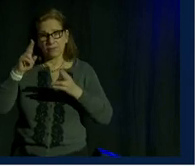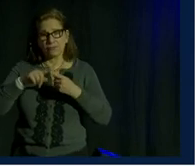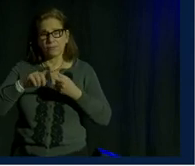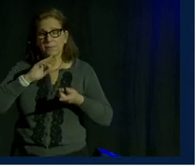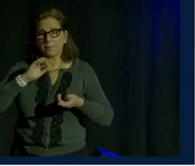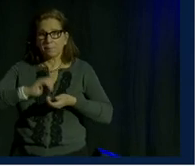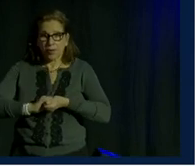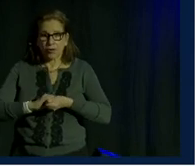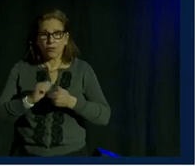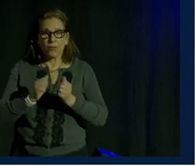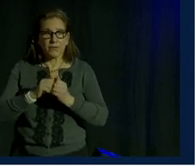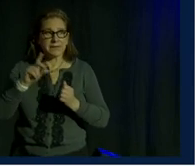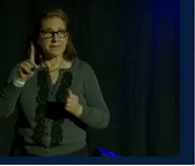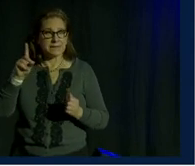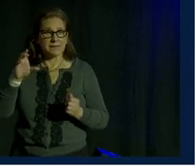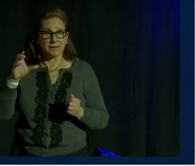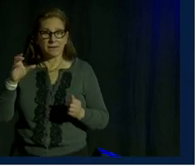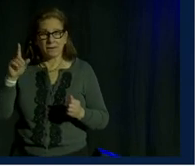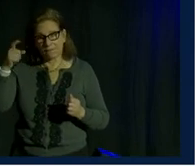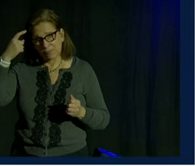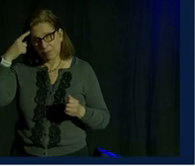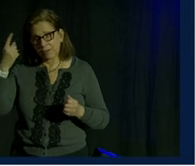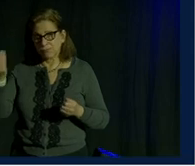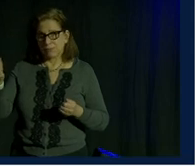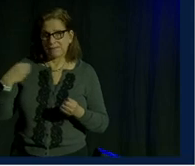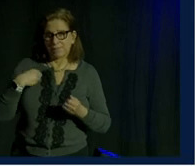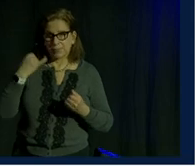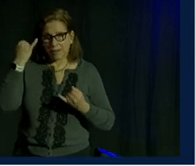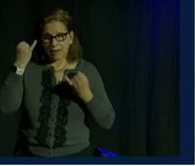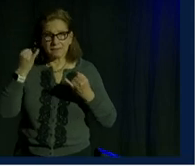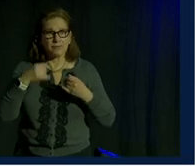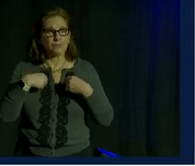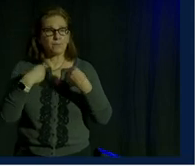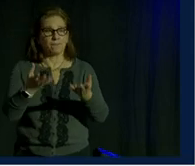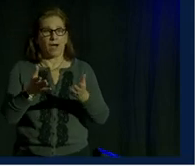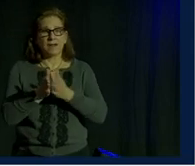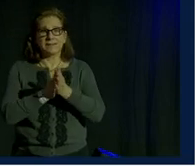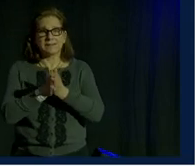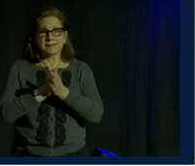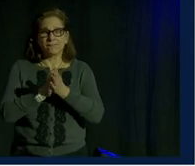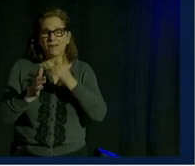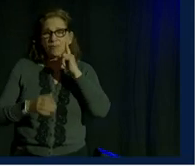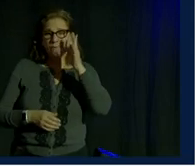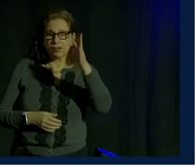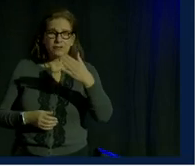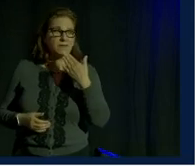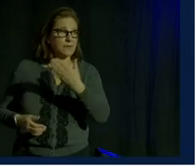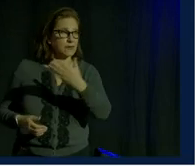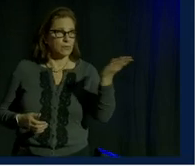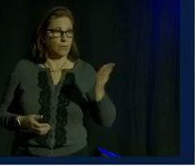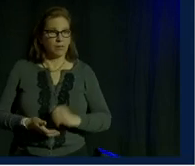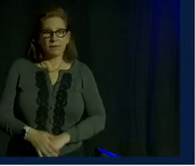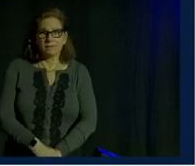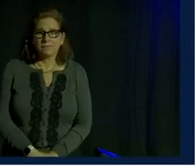incentives and to be part of this city's future. Thank you.